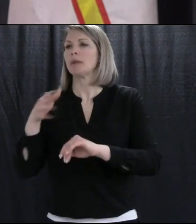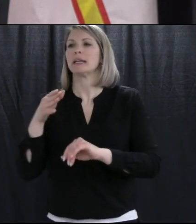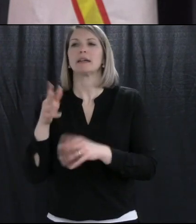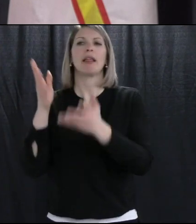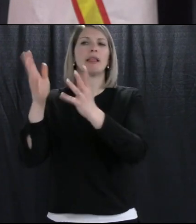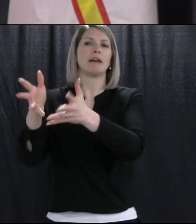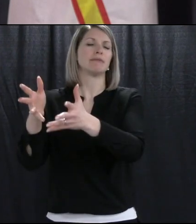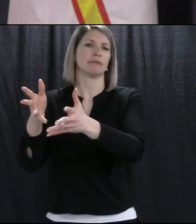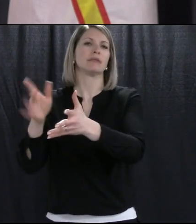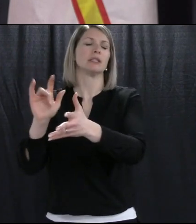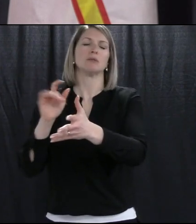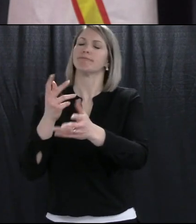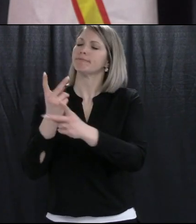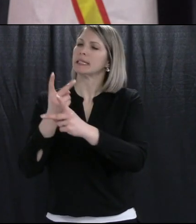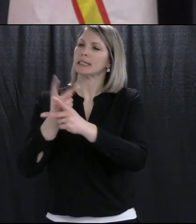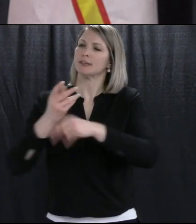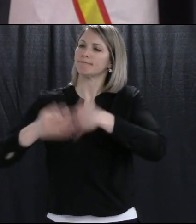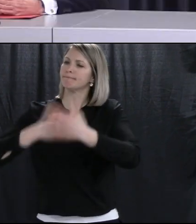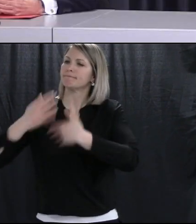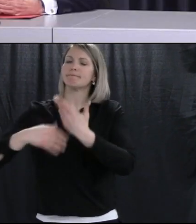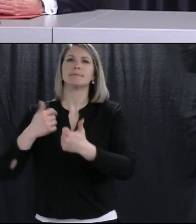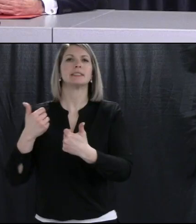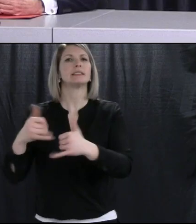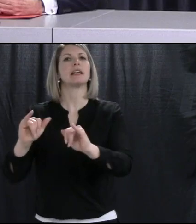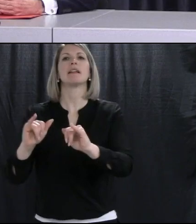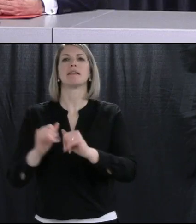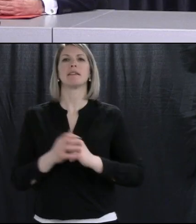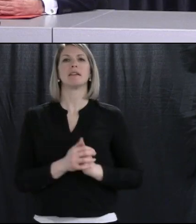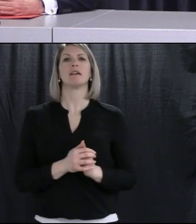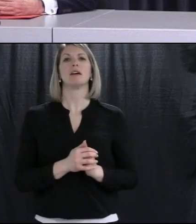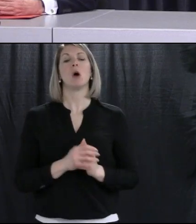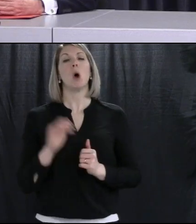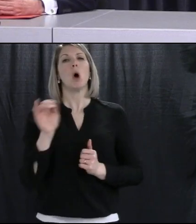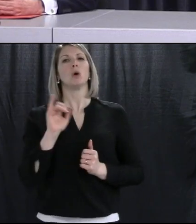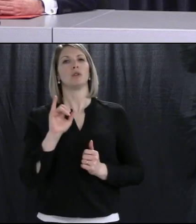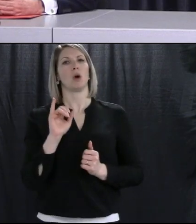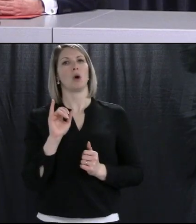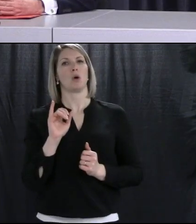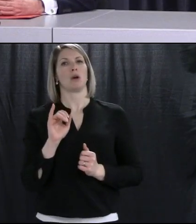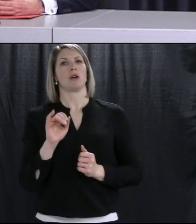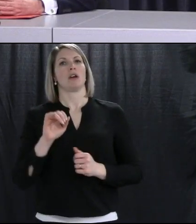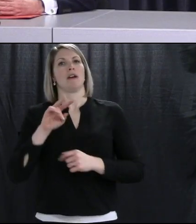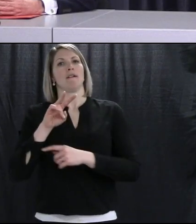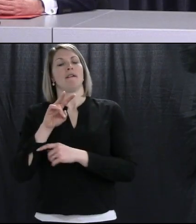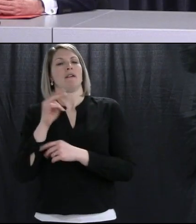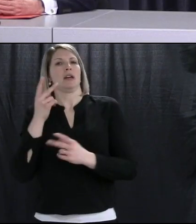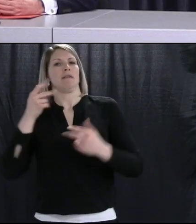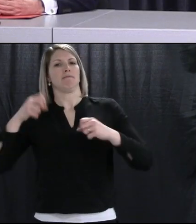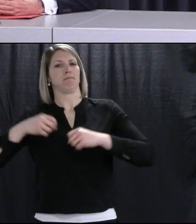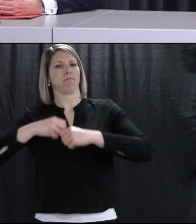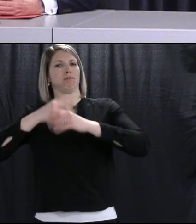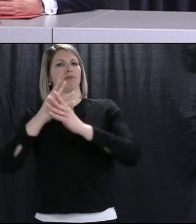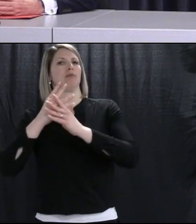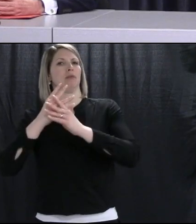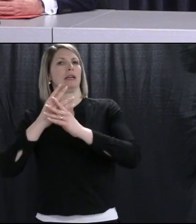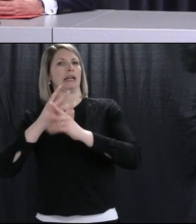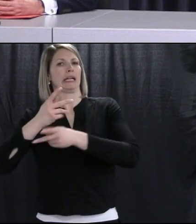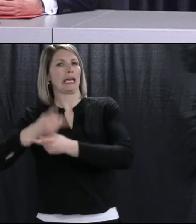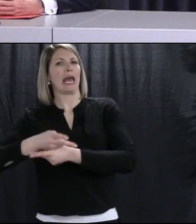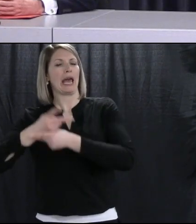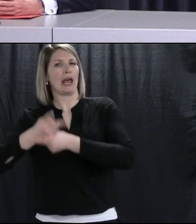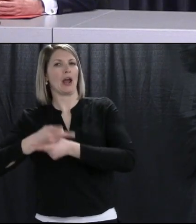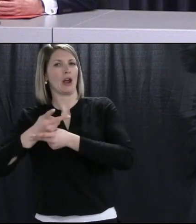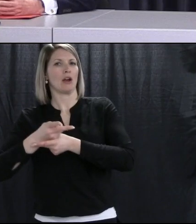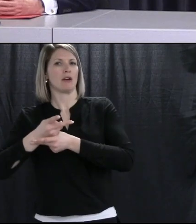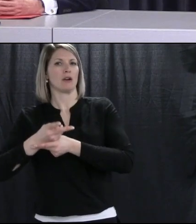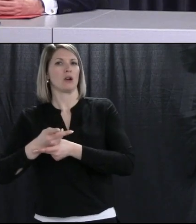may, Nain in actual fact has one of the most advanced iterations of virtual care anywhere in the country, and led the world